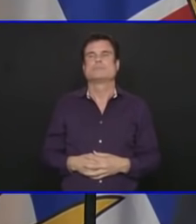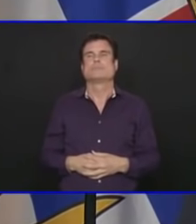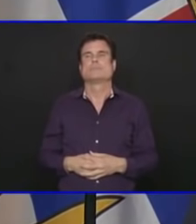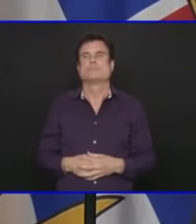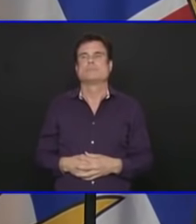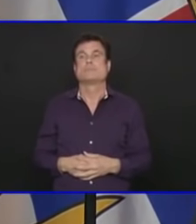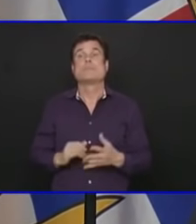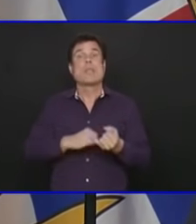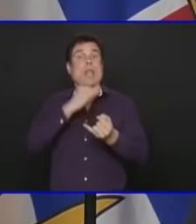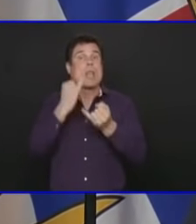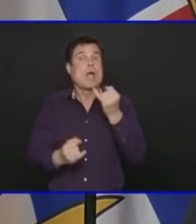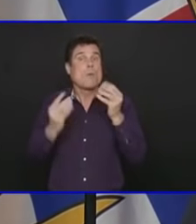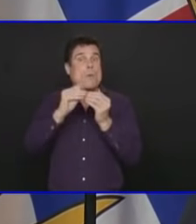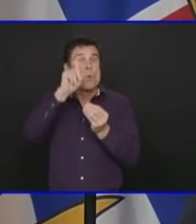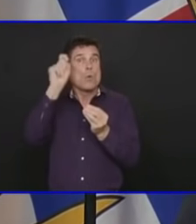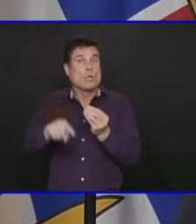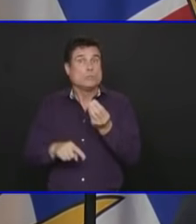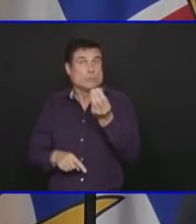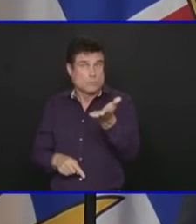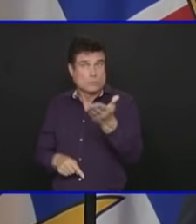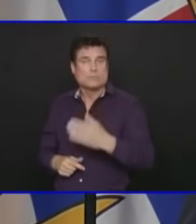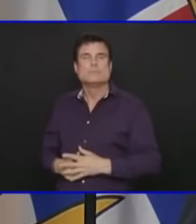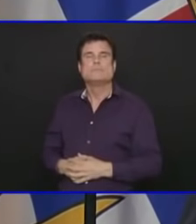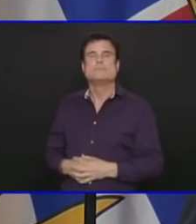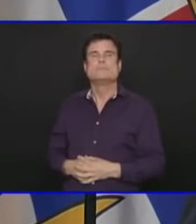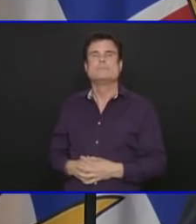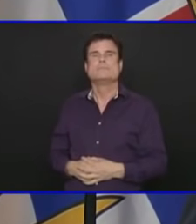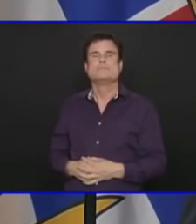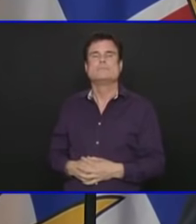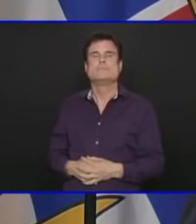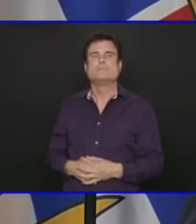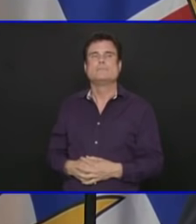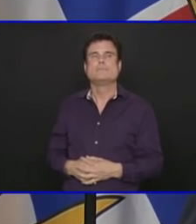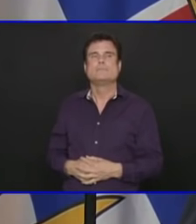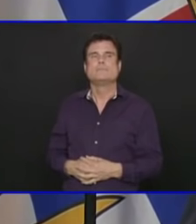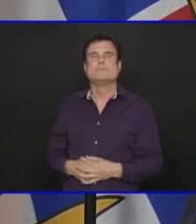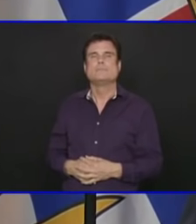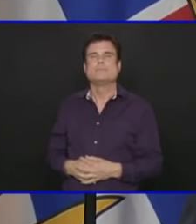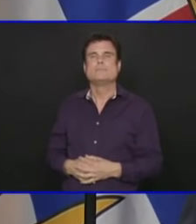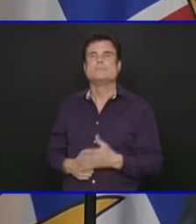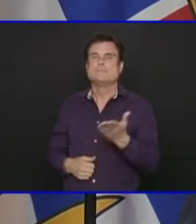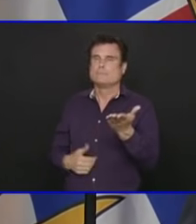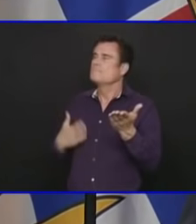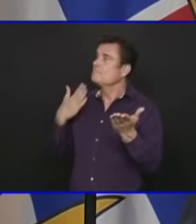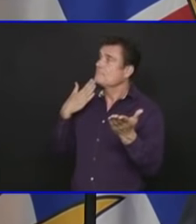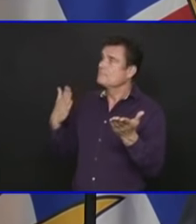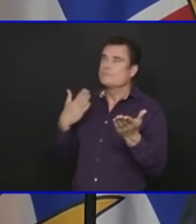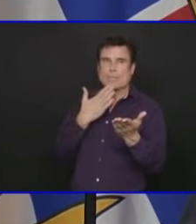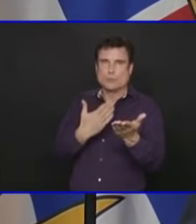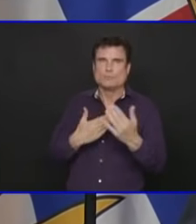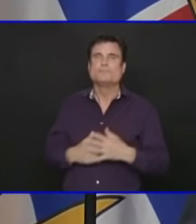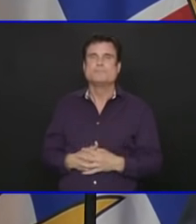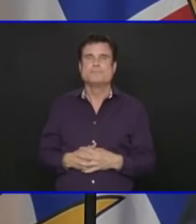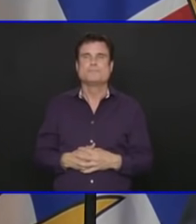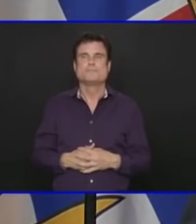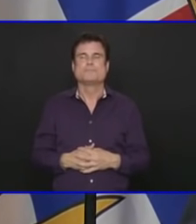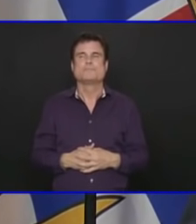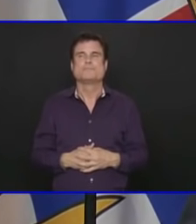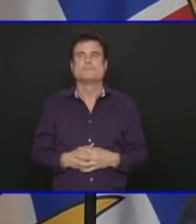Thanks for taking my question. Dr. Henry, one of the things being looked at by the National Hockey League is this idea of hub